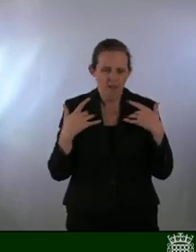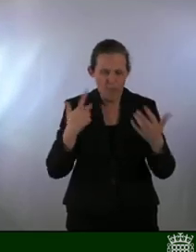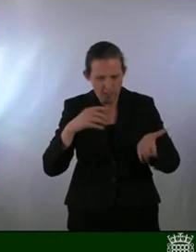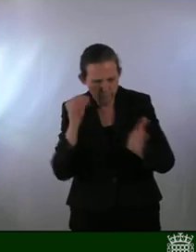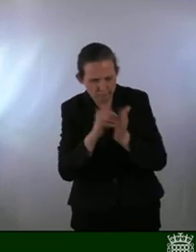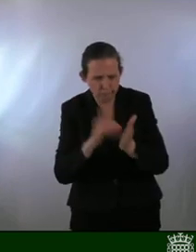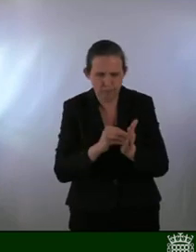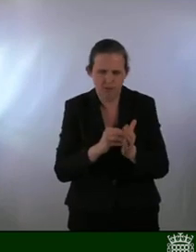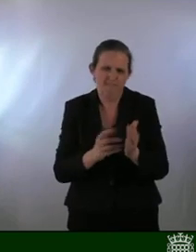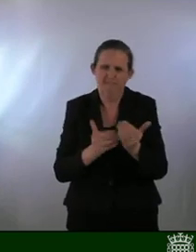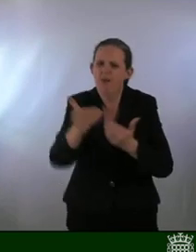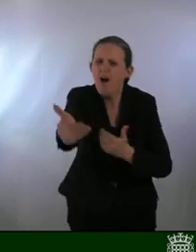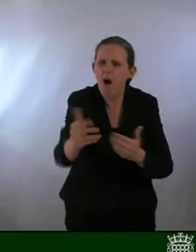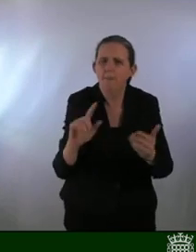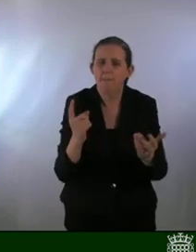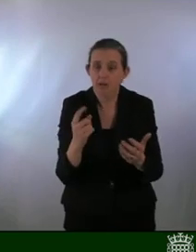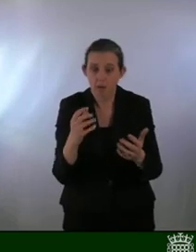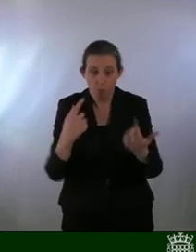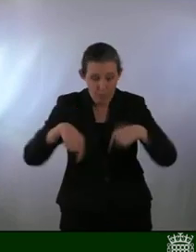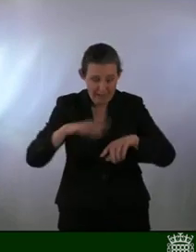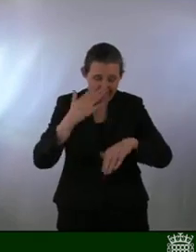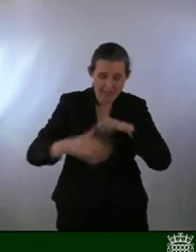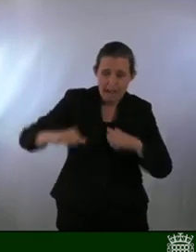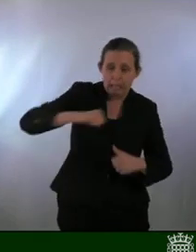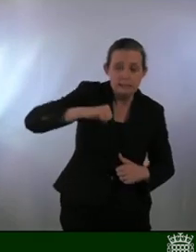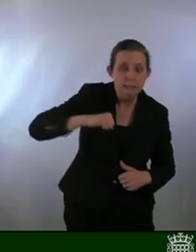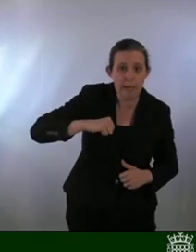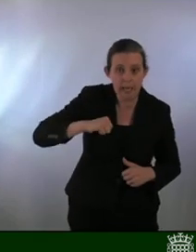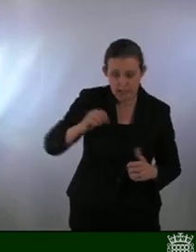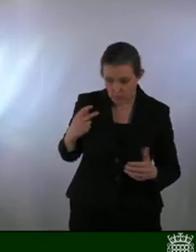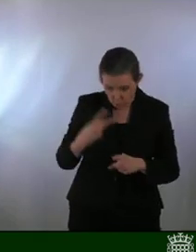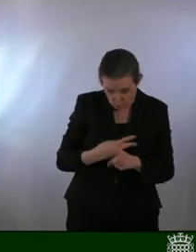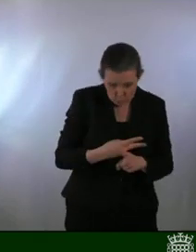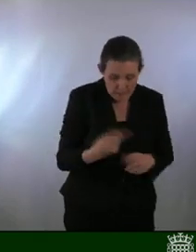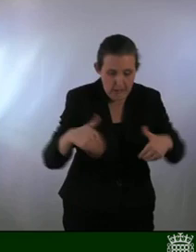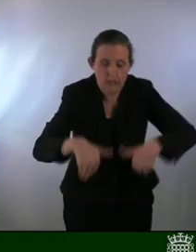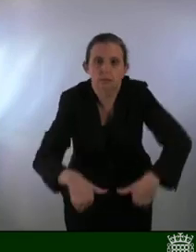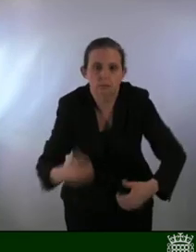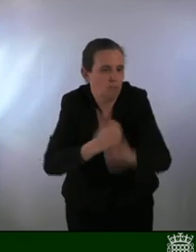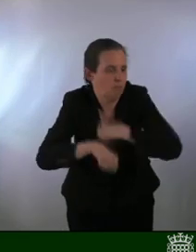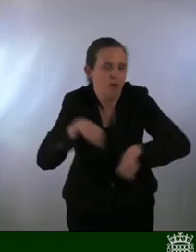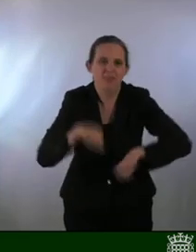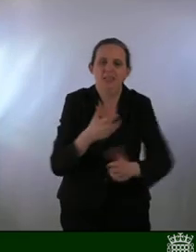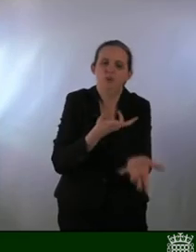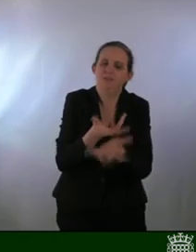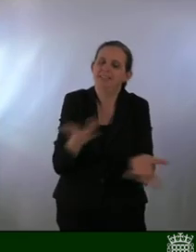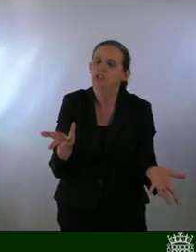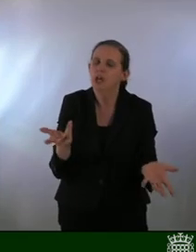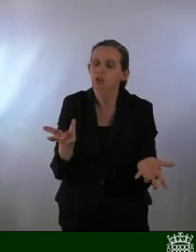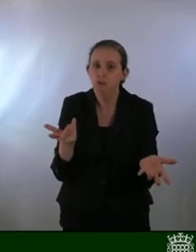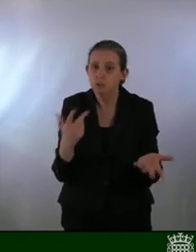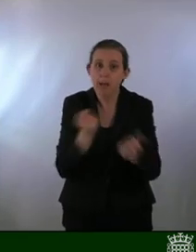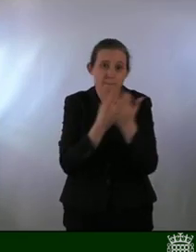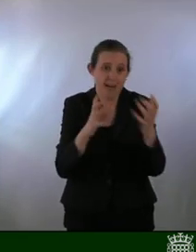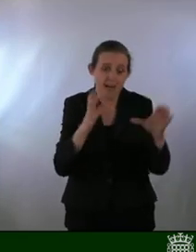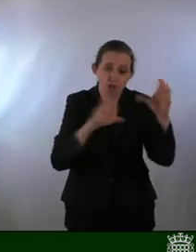ordinary, and I don't think anybody then anticipated that we would be having to to bring them in the way we have, and many